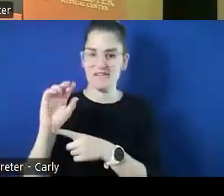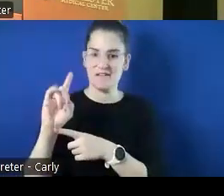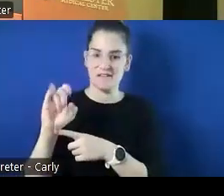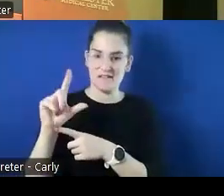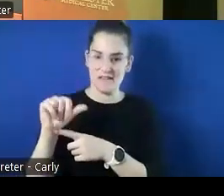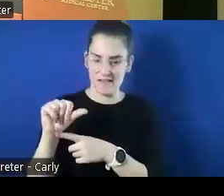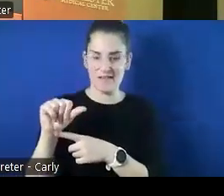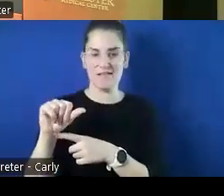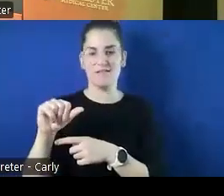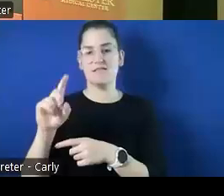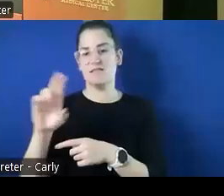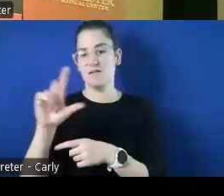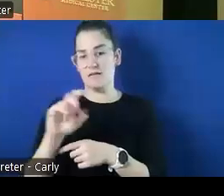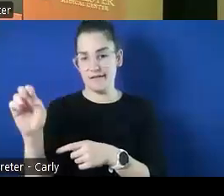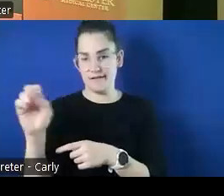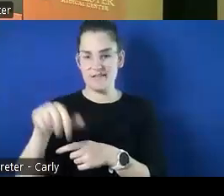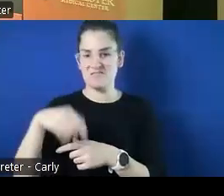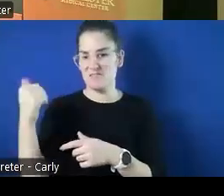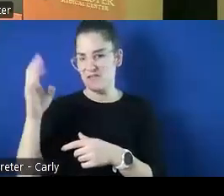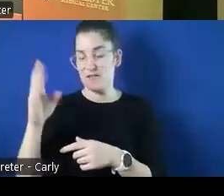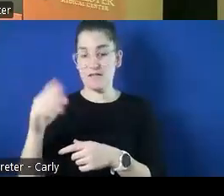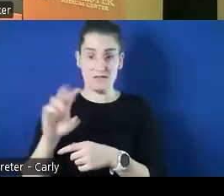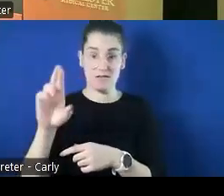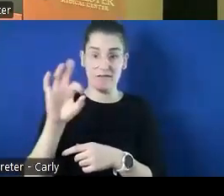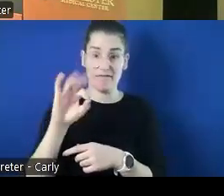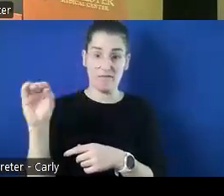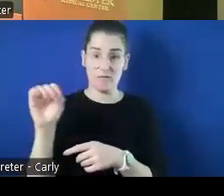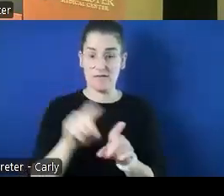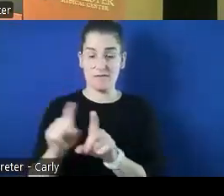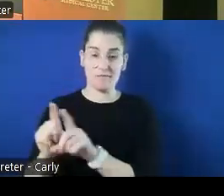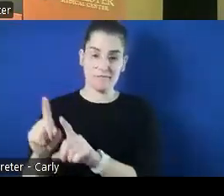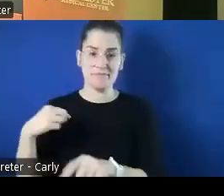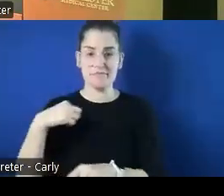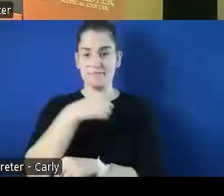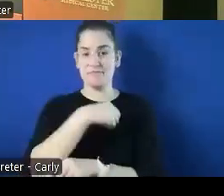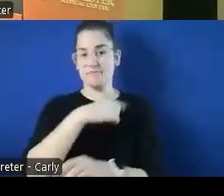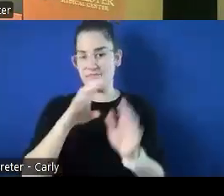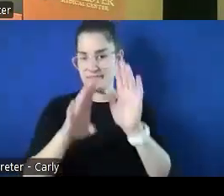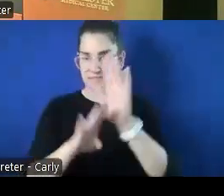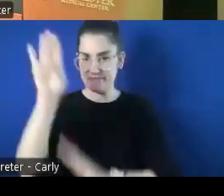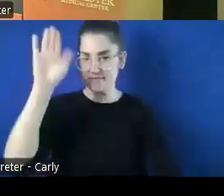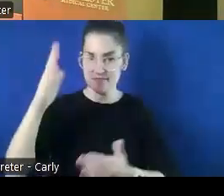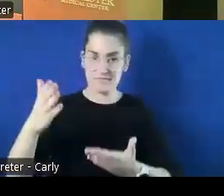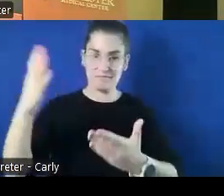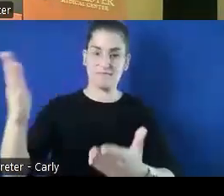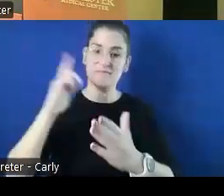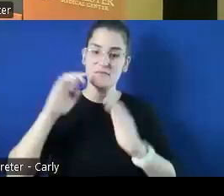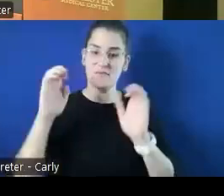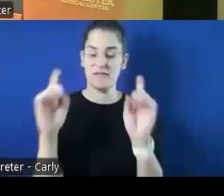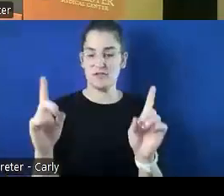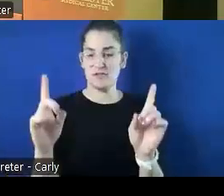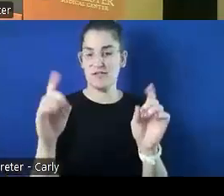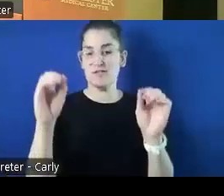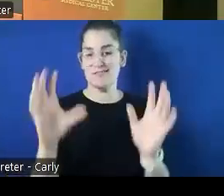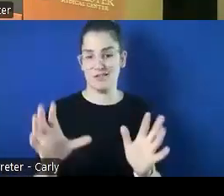Pulley, Dr. Lee, and Dr. Fu as well, we are working on developing a proposal for an educator-teacher pathway. And the